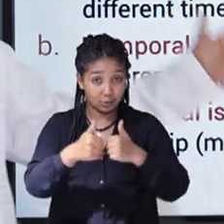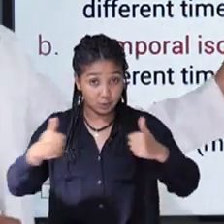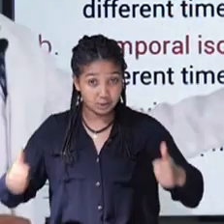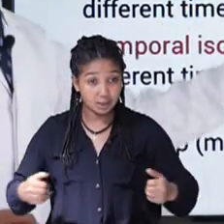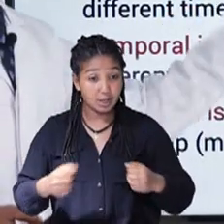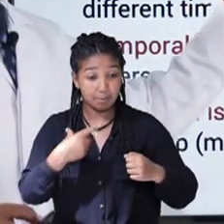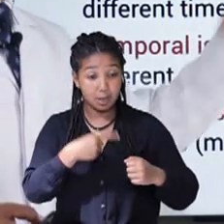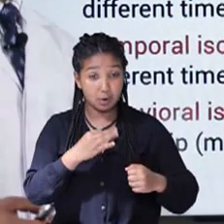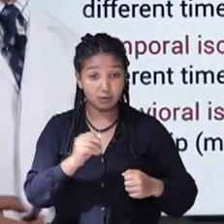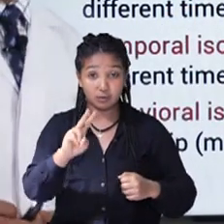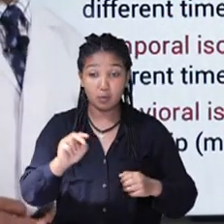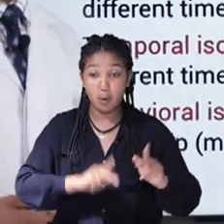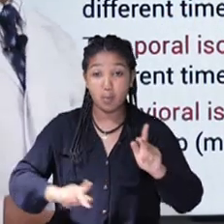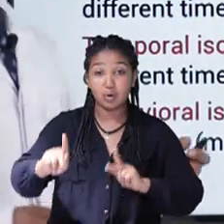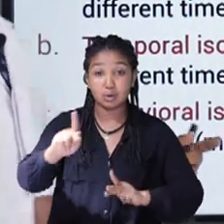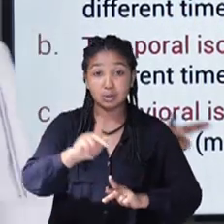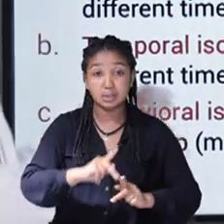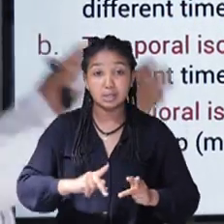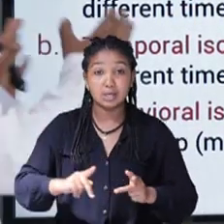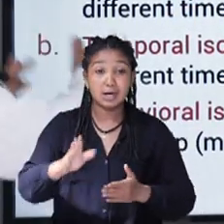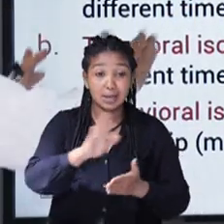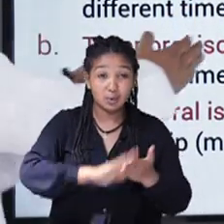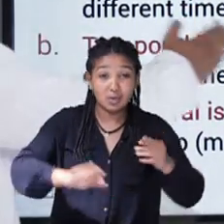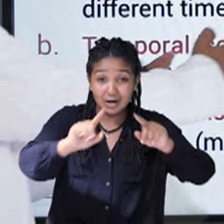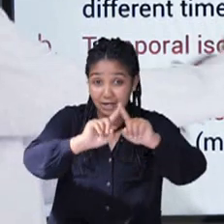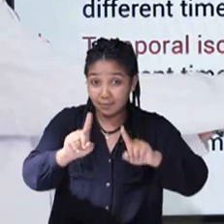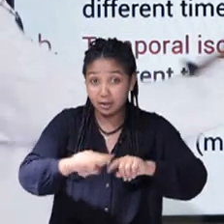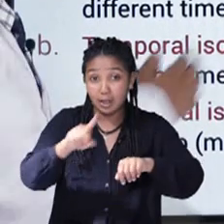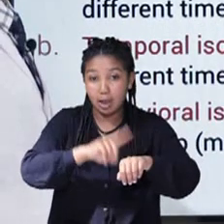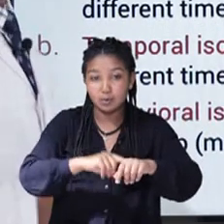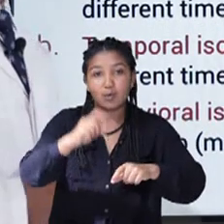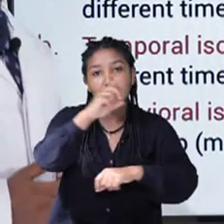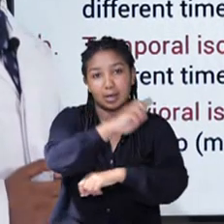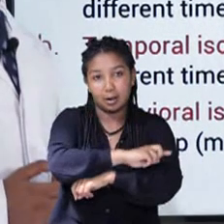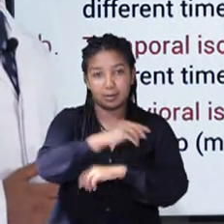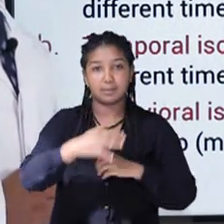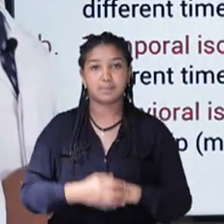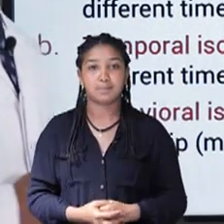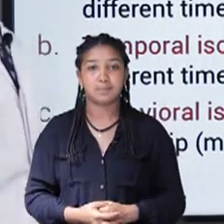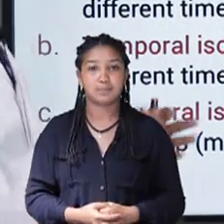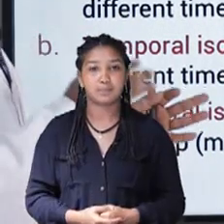isolation. Members of two populations reproduce at different time of a day.